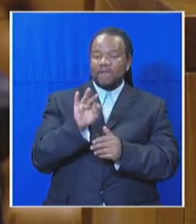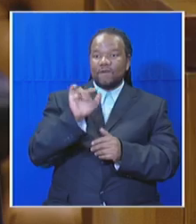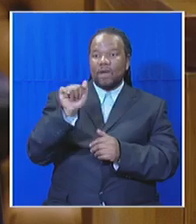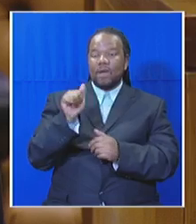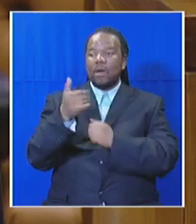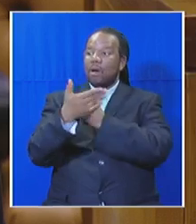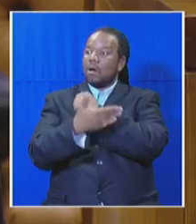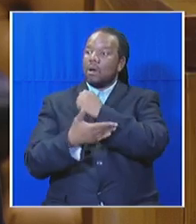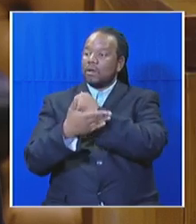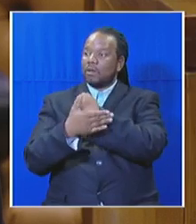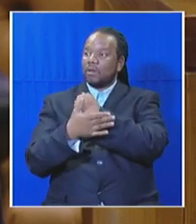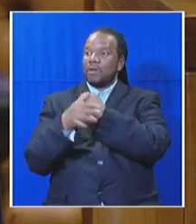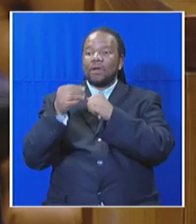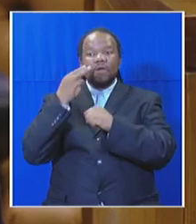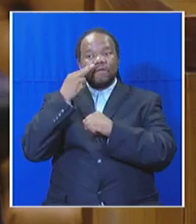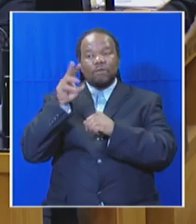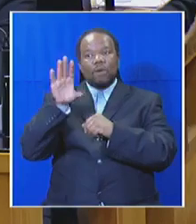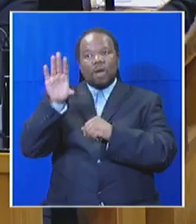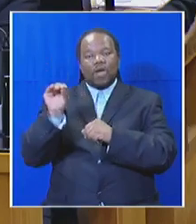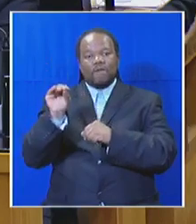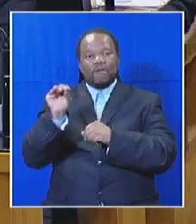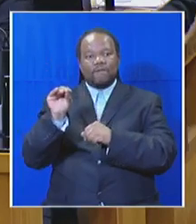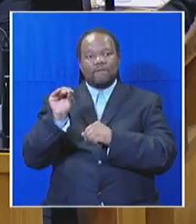them to do what we think they should do.